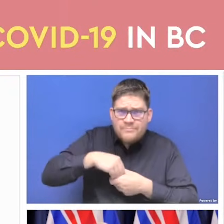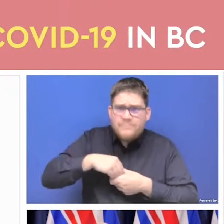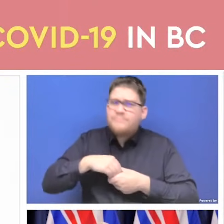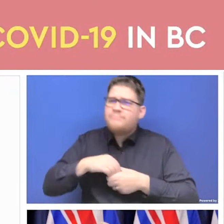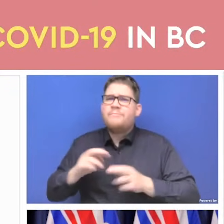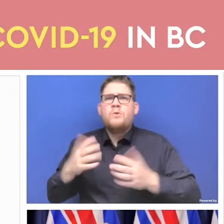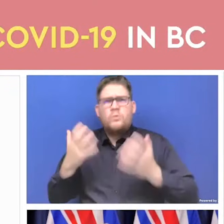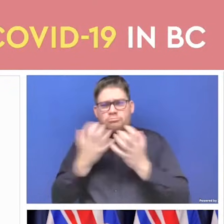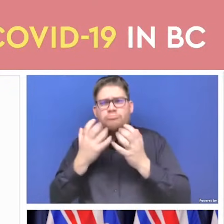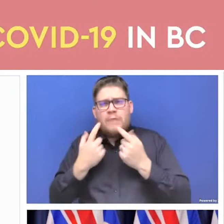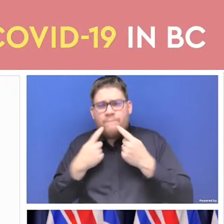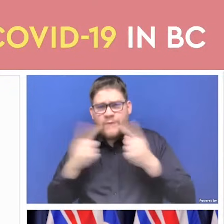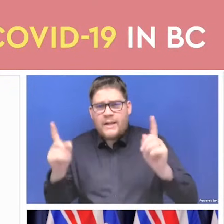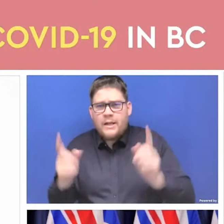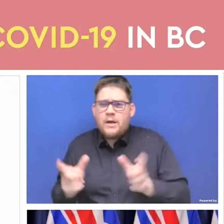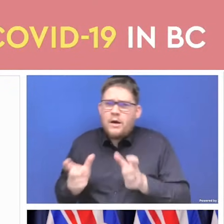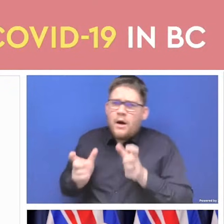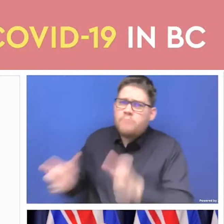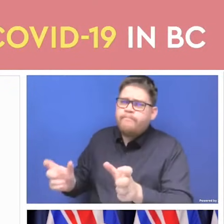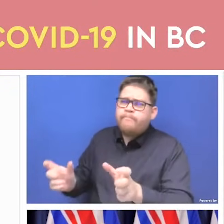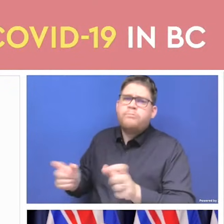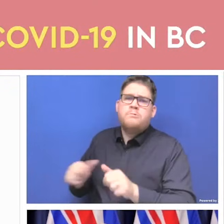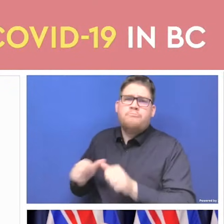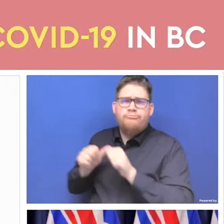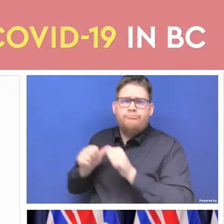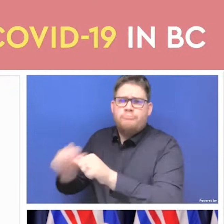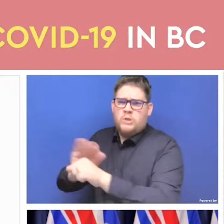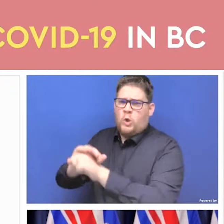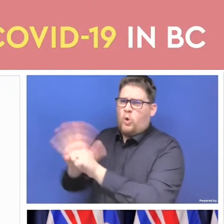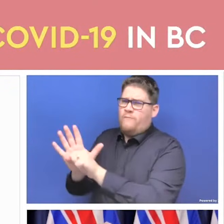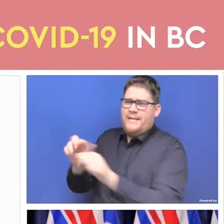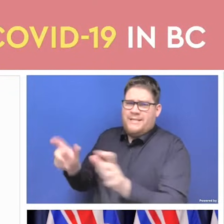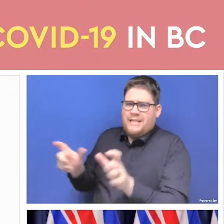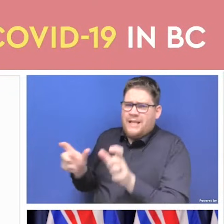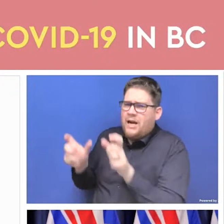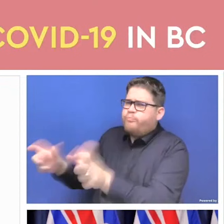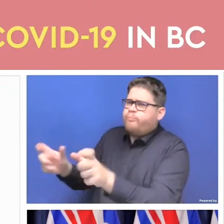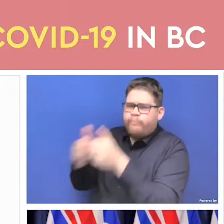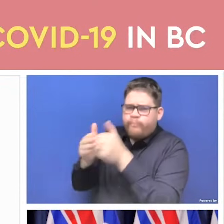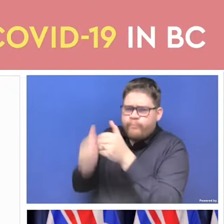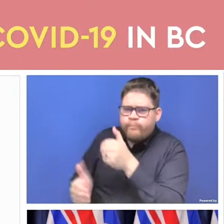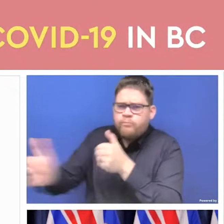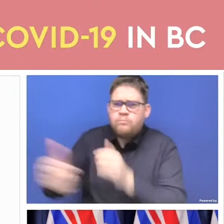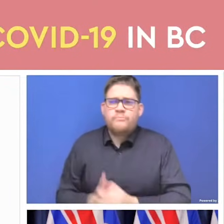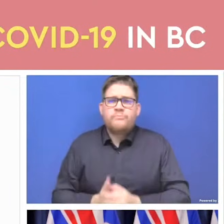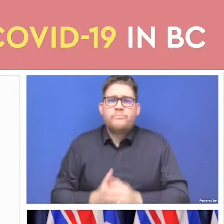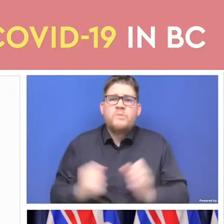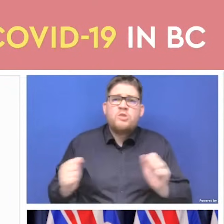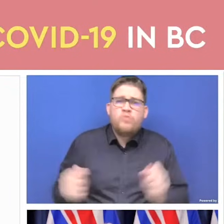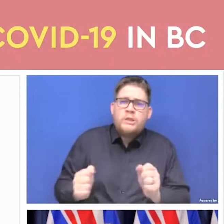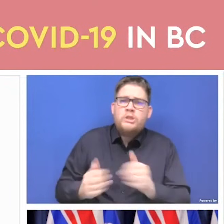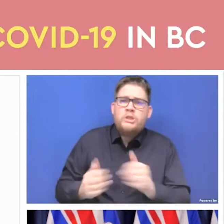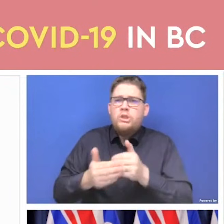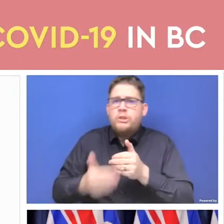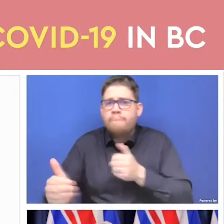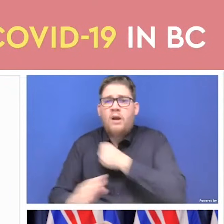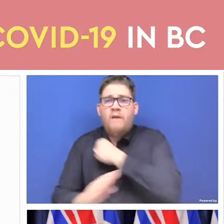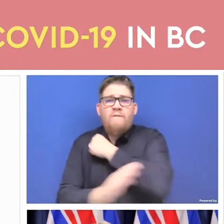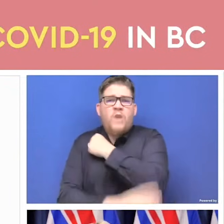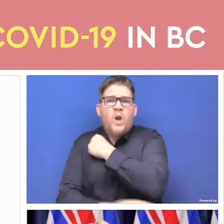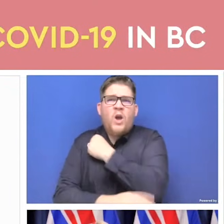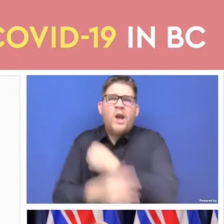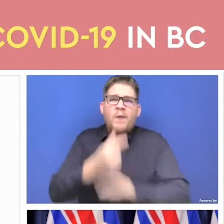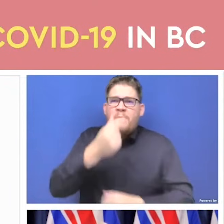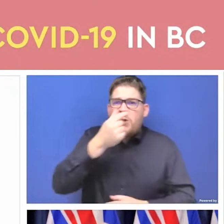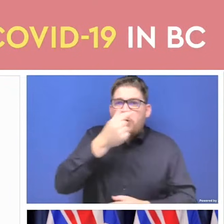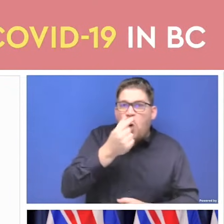that's lasting for a long time and will last through this respiratory season. But we are also, as I showed, seeing breakthrough in certain